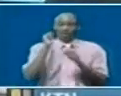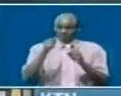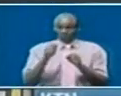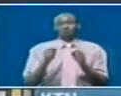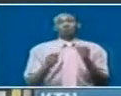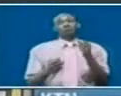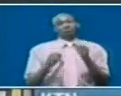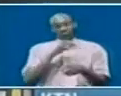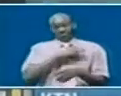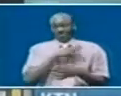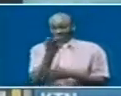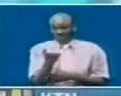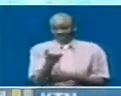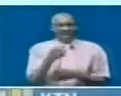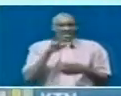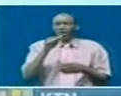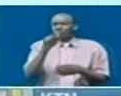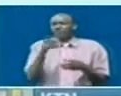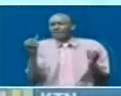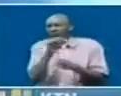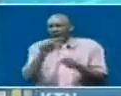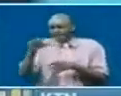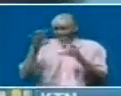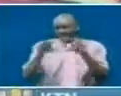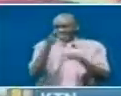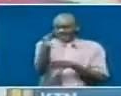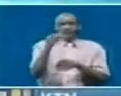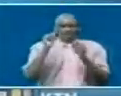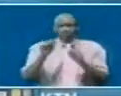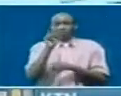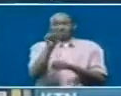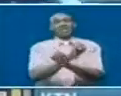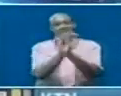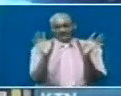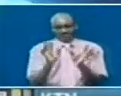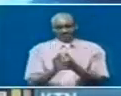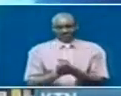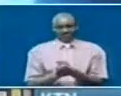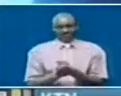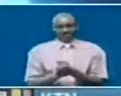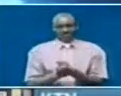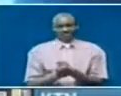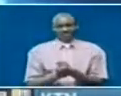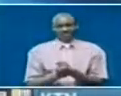in. But it is perhaps in the car market that this appetite can be fully seen.